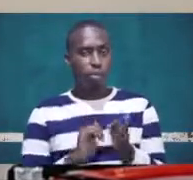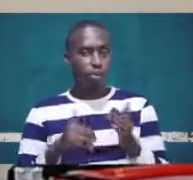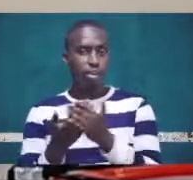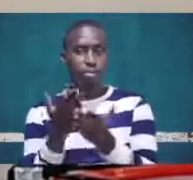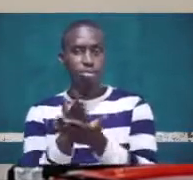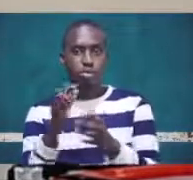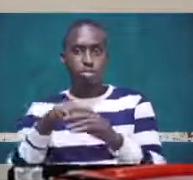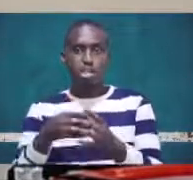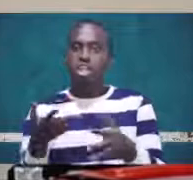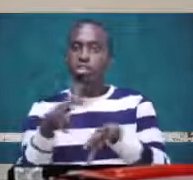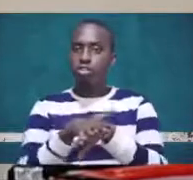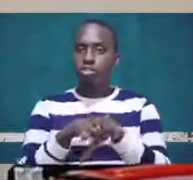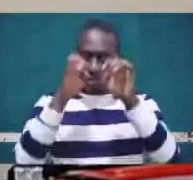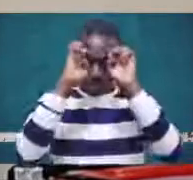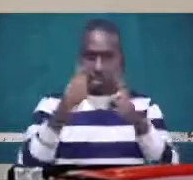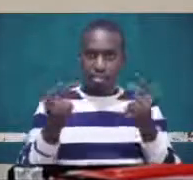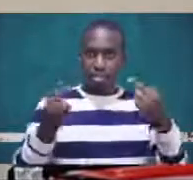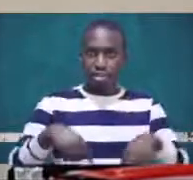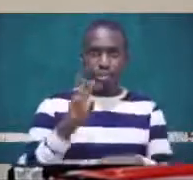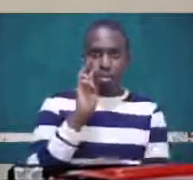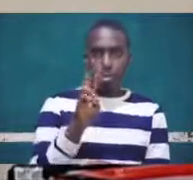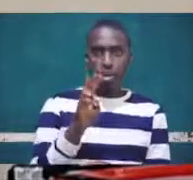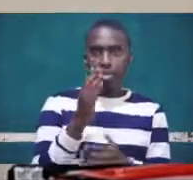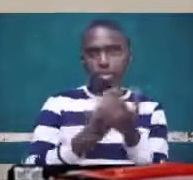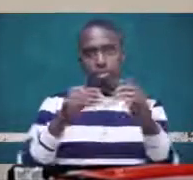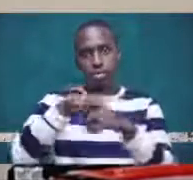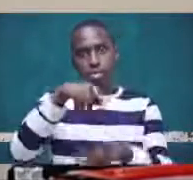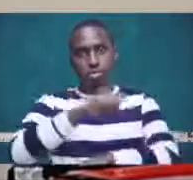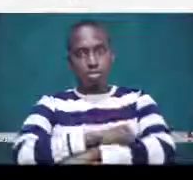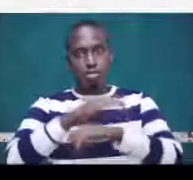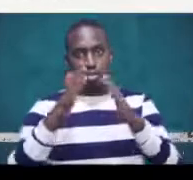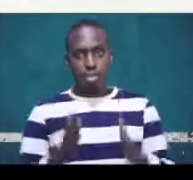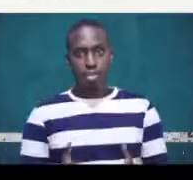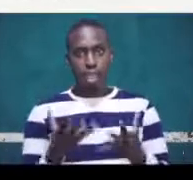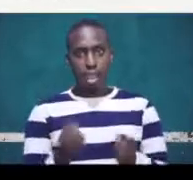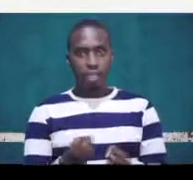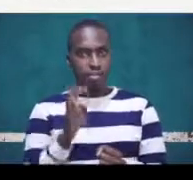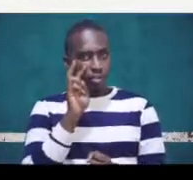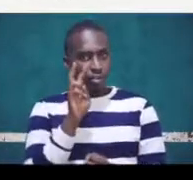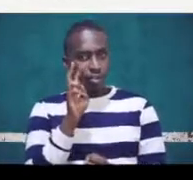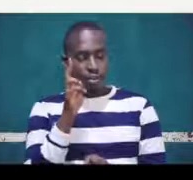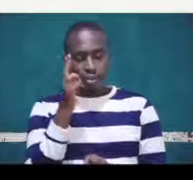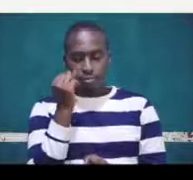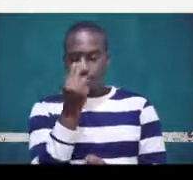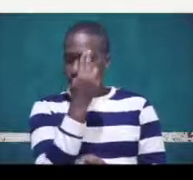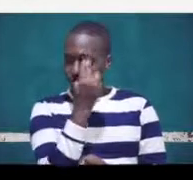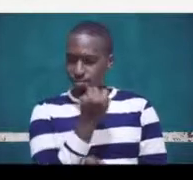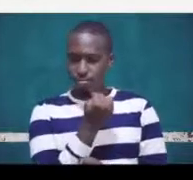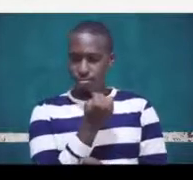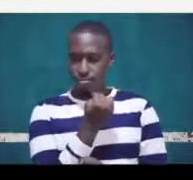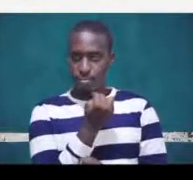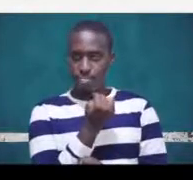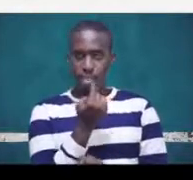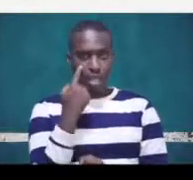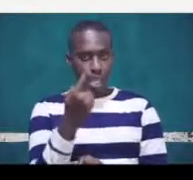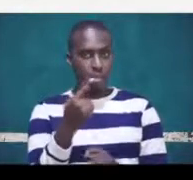this inclusive education has brought up. You'll find that some of these students that have visual impairment, check the words